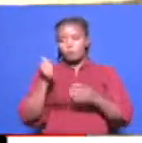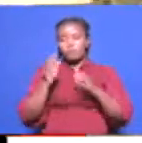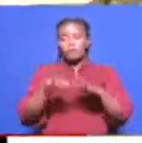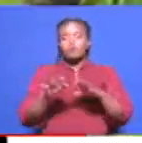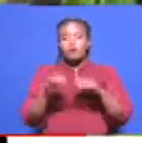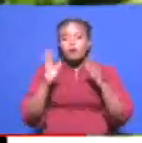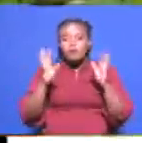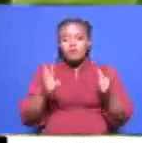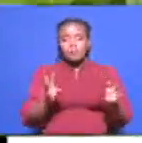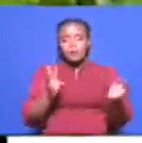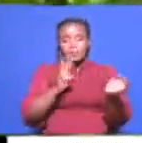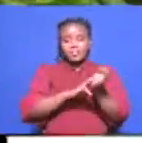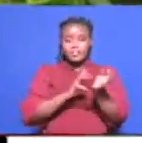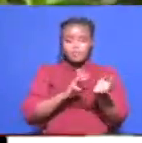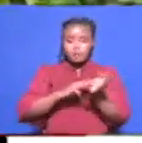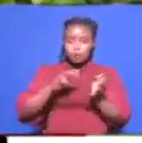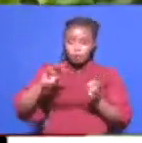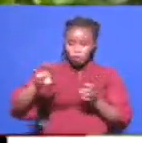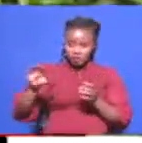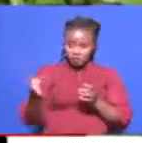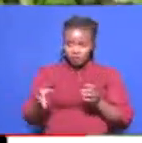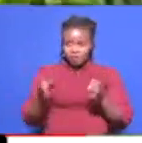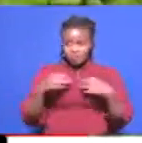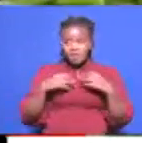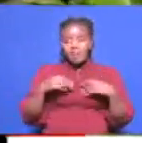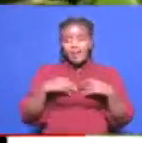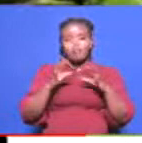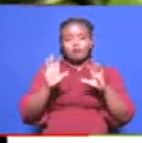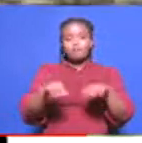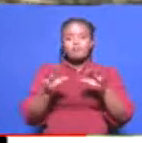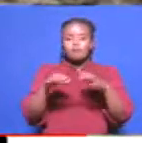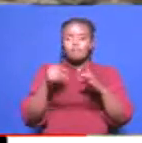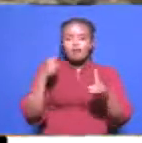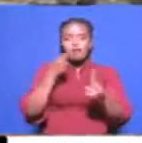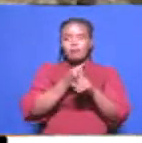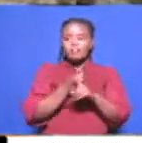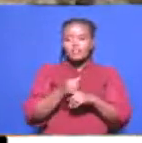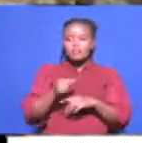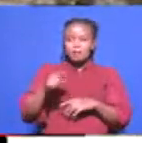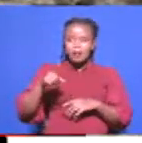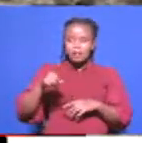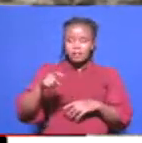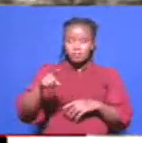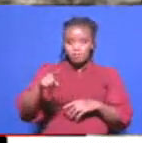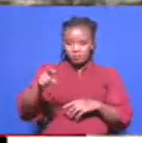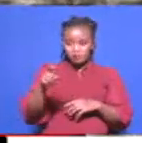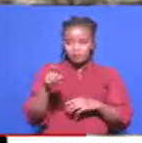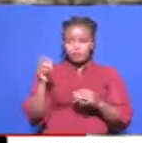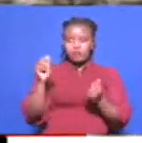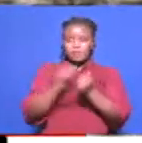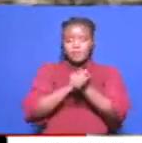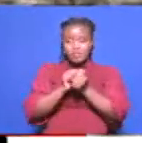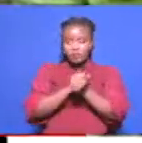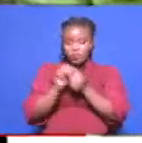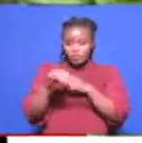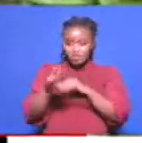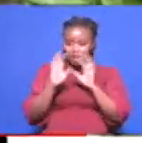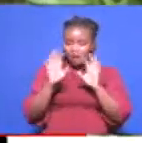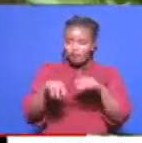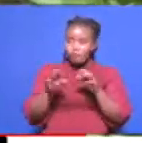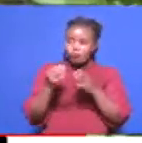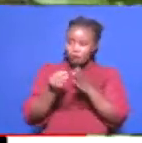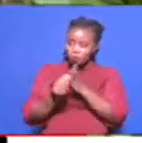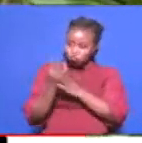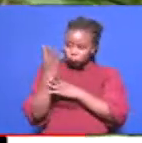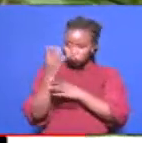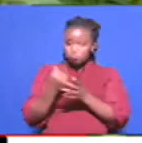their produce after armyworms invaded their farms, destroying maize, sorghum and millet crops, as well as pasture. The farmers